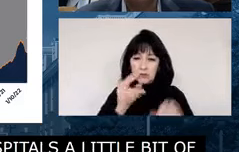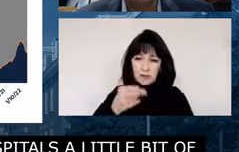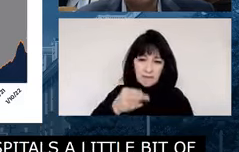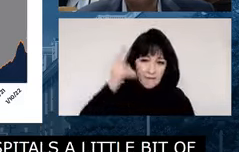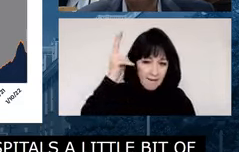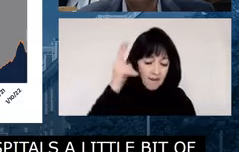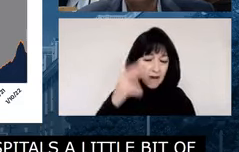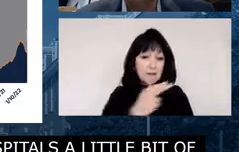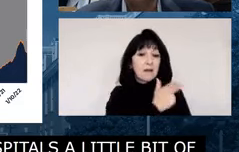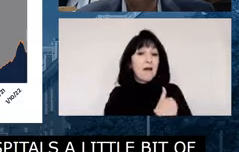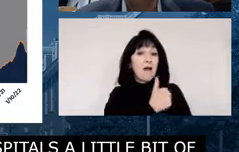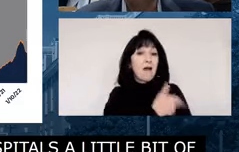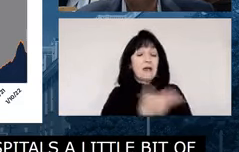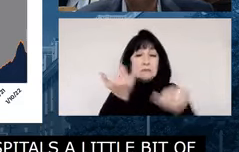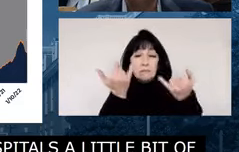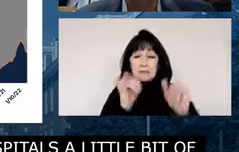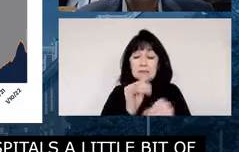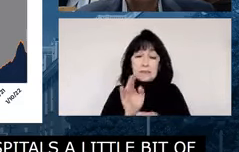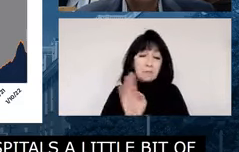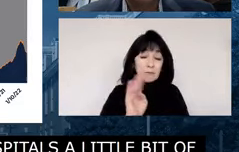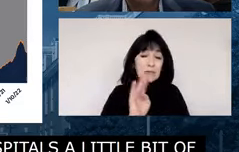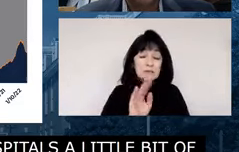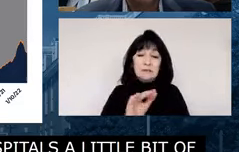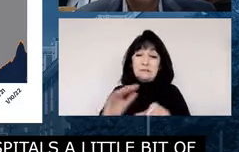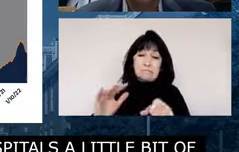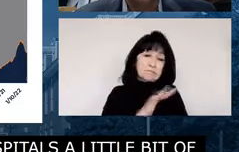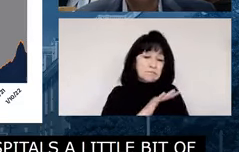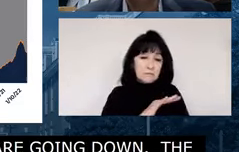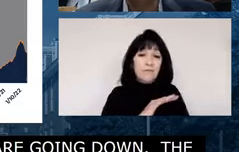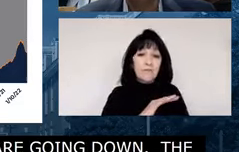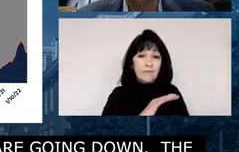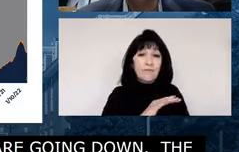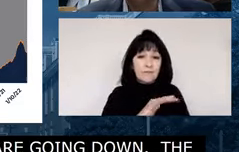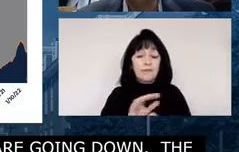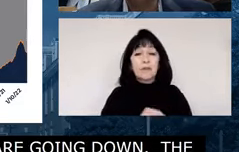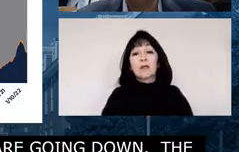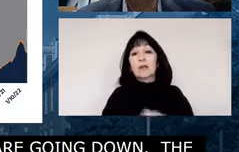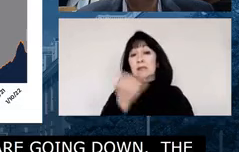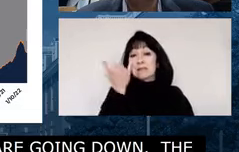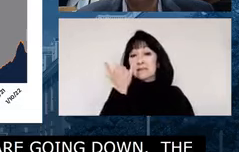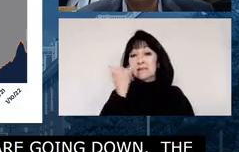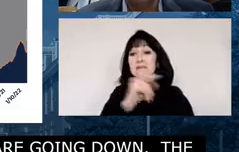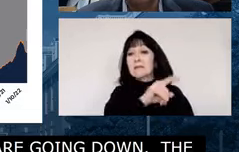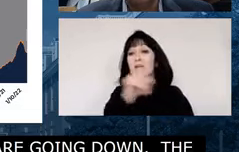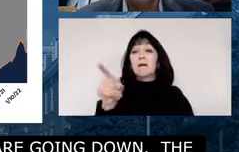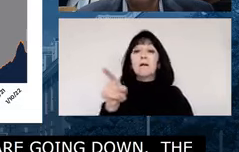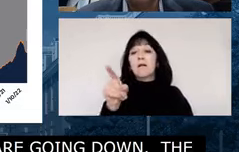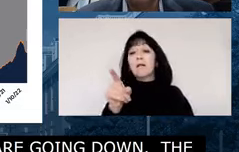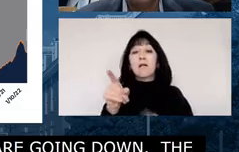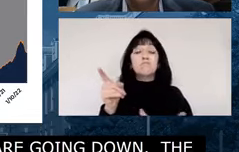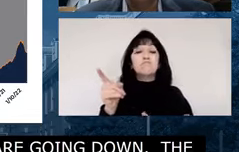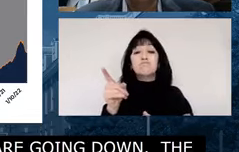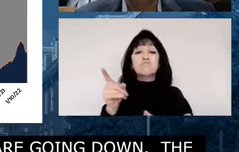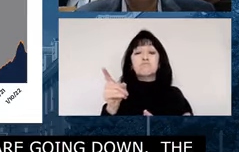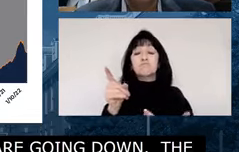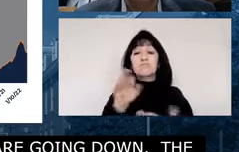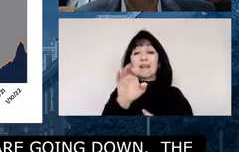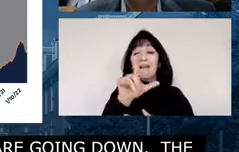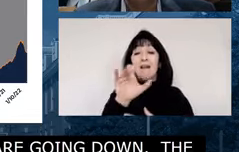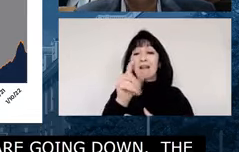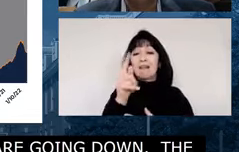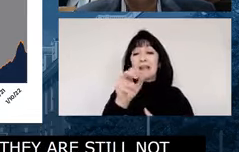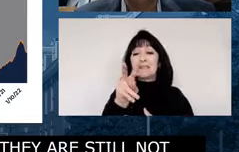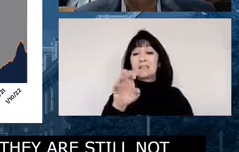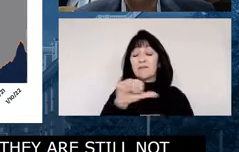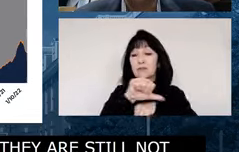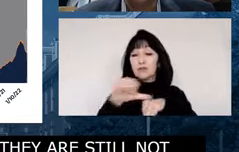remain busy. Overall, they still aren't doing elective surgeries across the board. So, it just shows you the